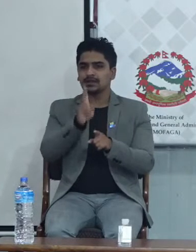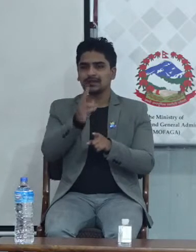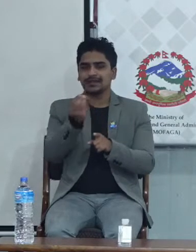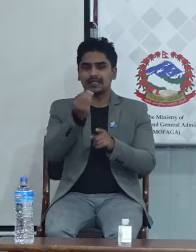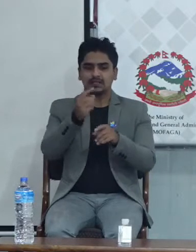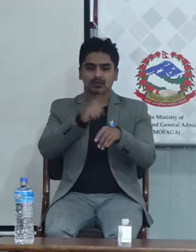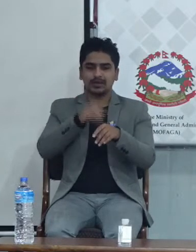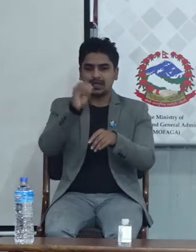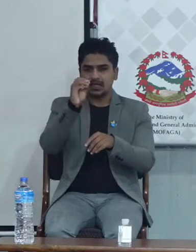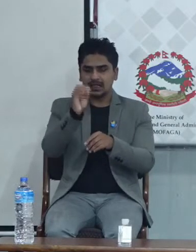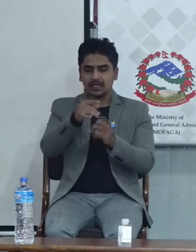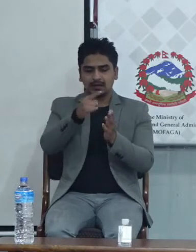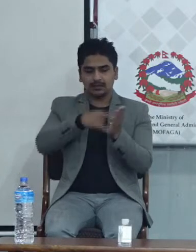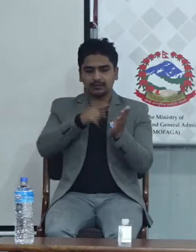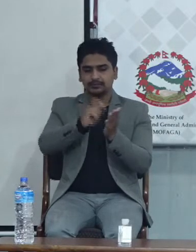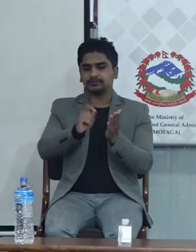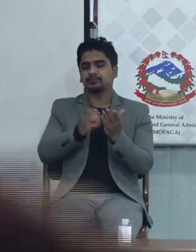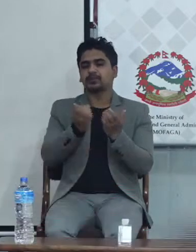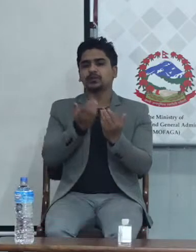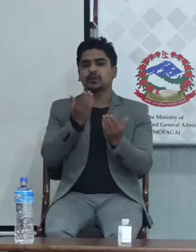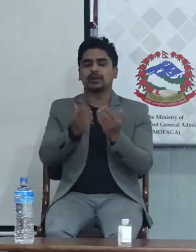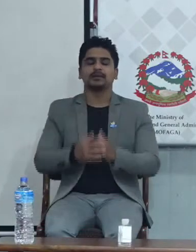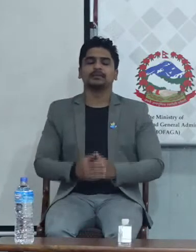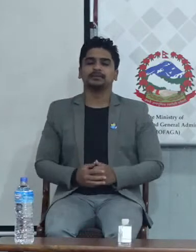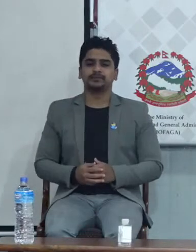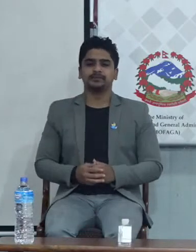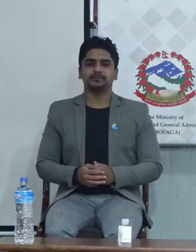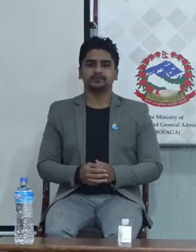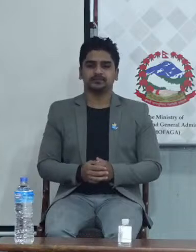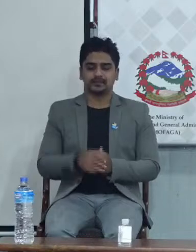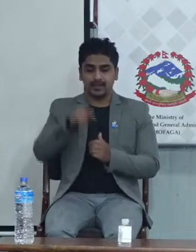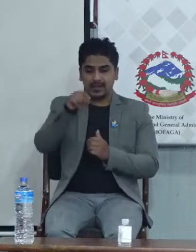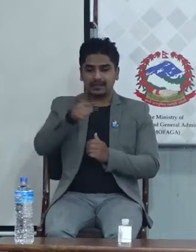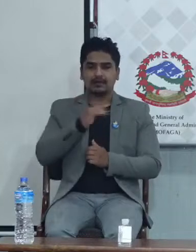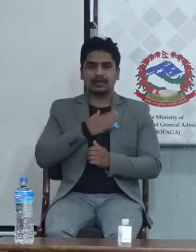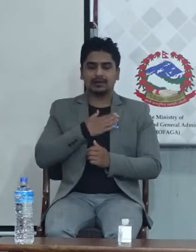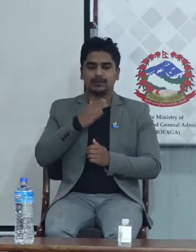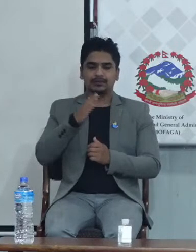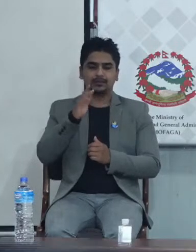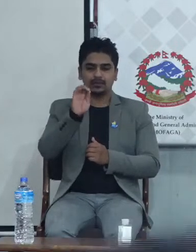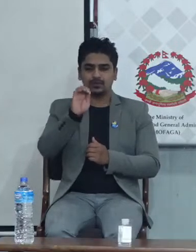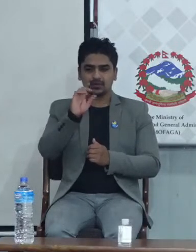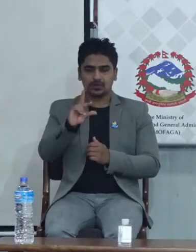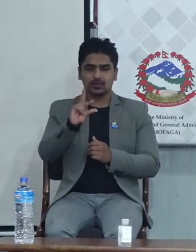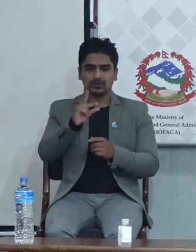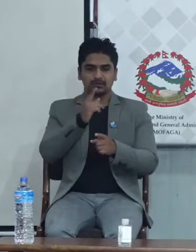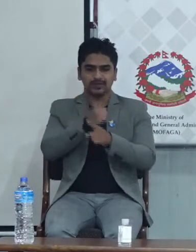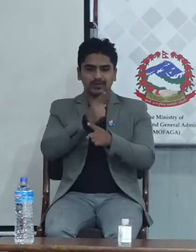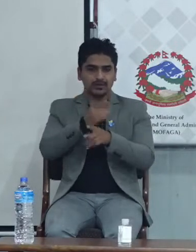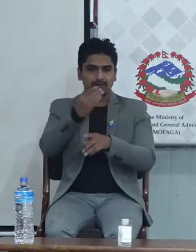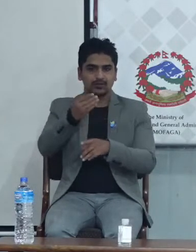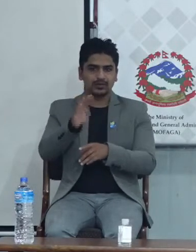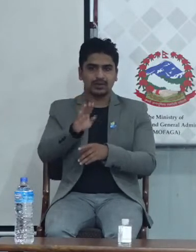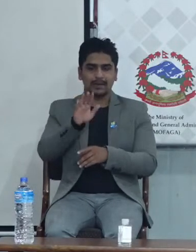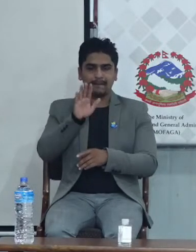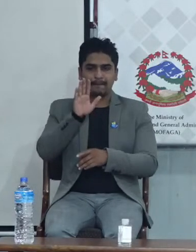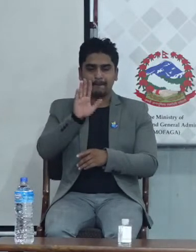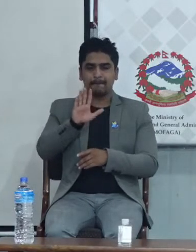So we have a facilitator, Panchkal Municipality Deputy Mayor, Honorable Lakshmi